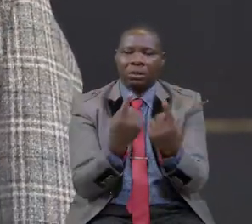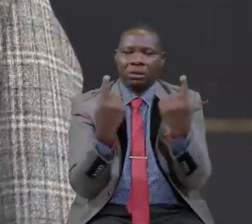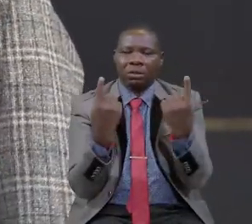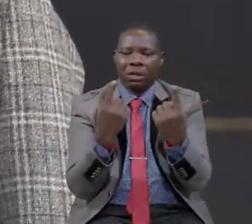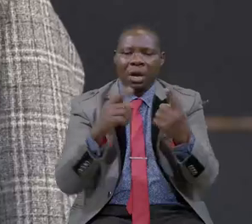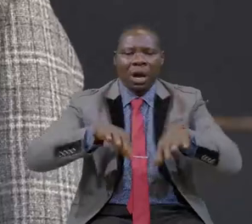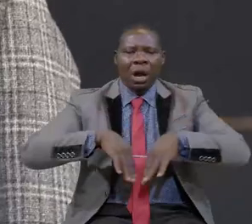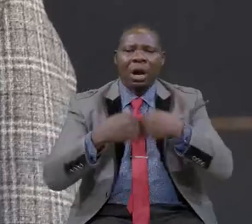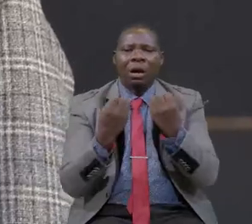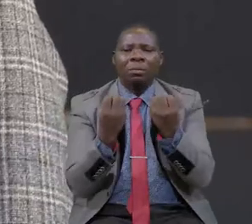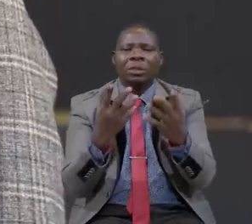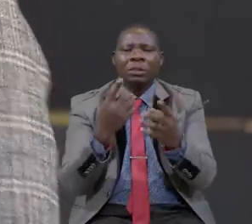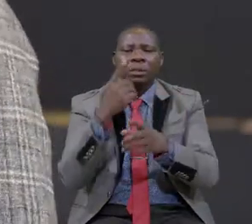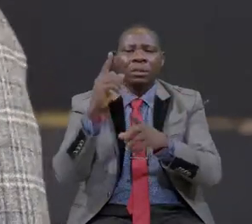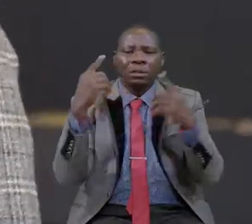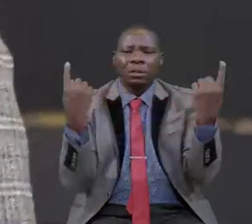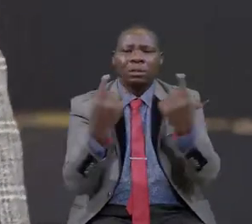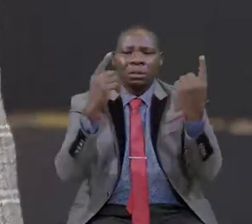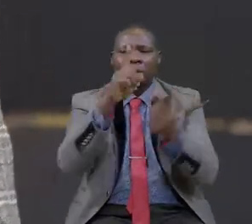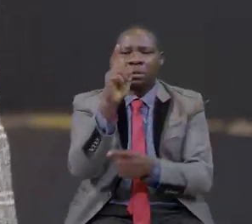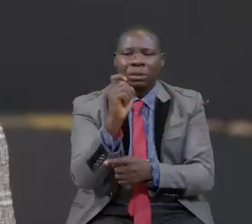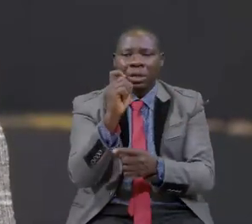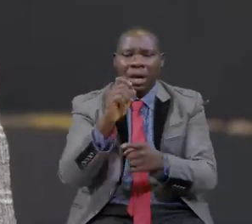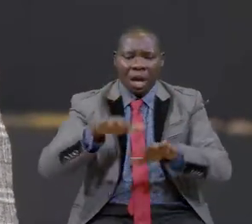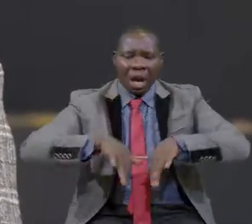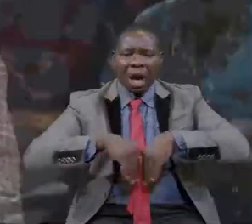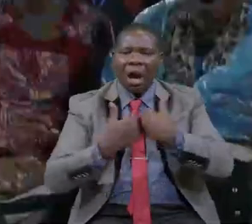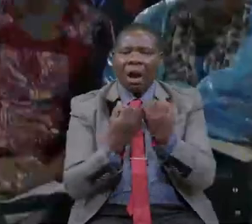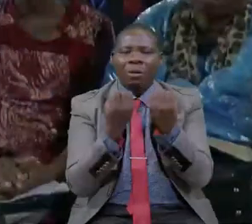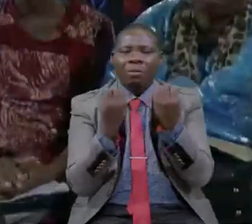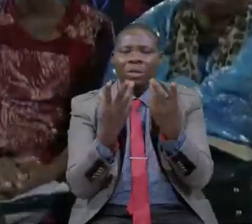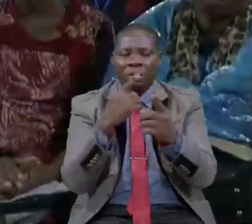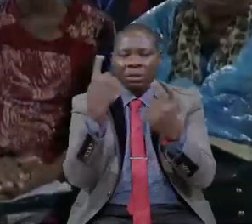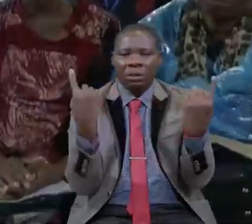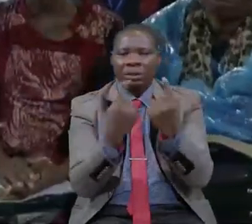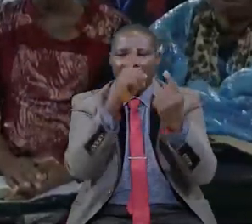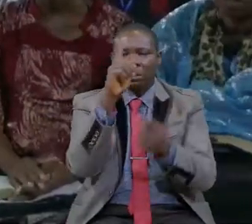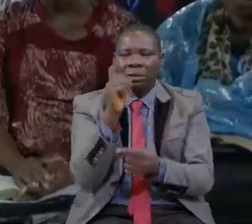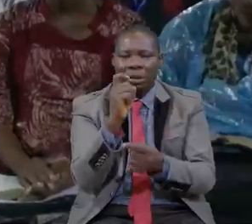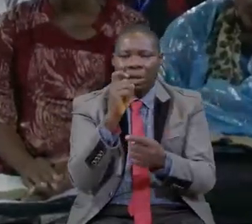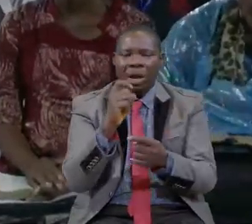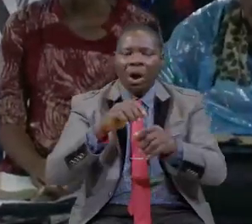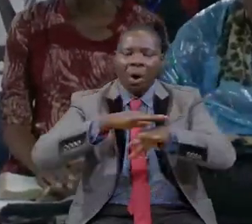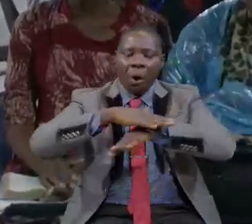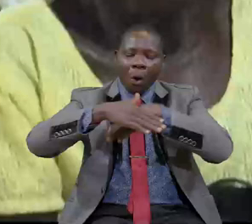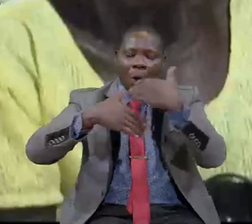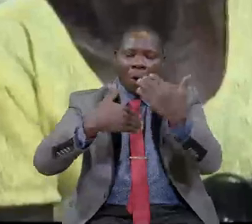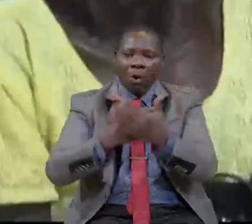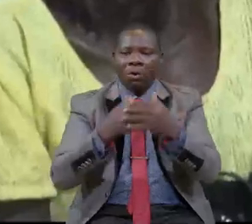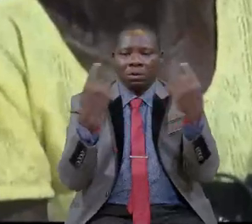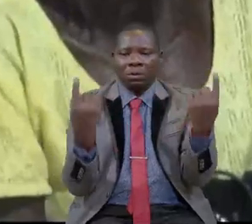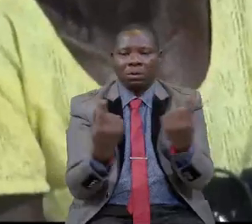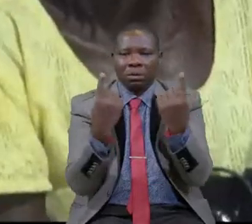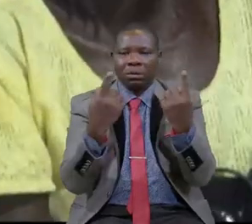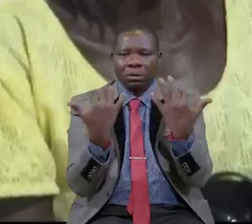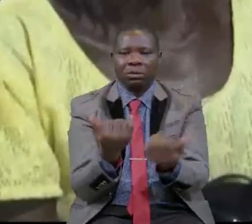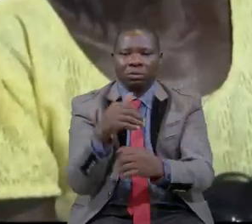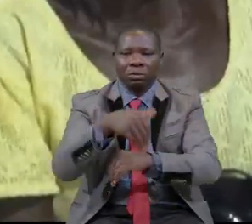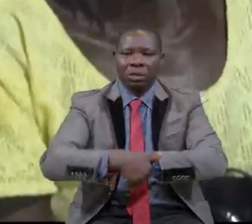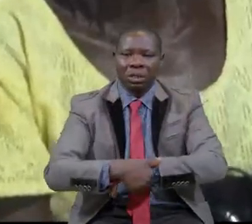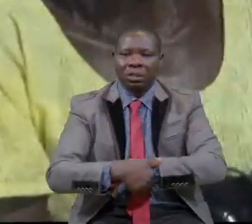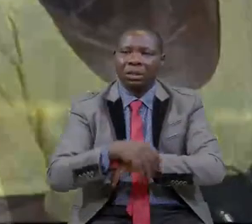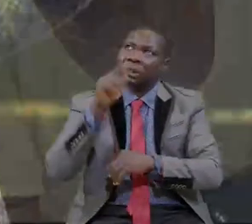iniquities? How many sins? How many transgressions? Tonight, he will forgive